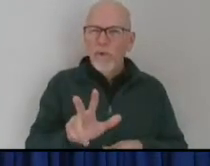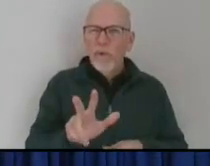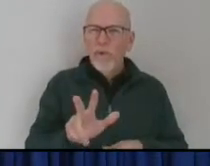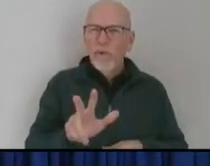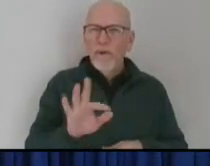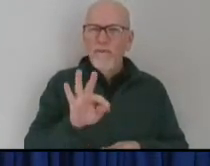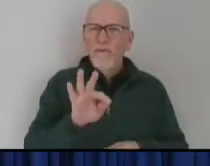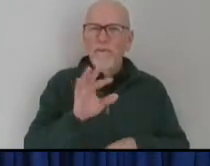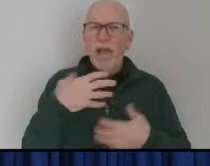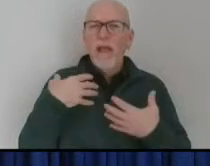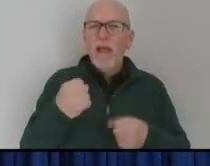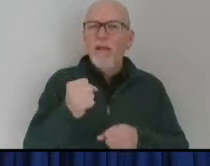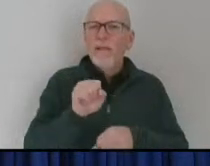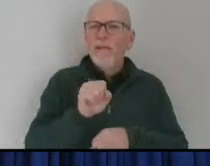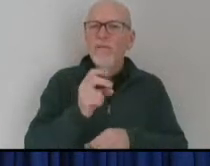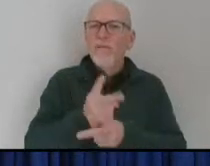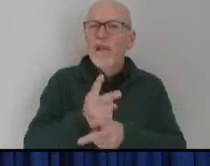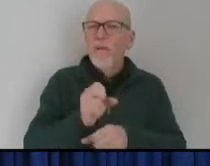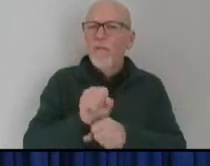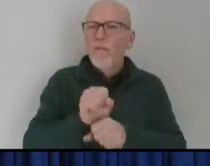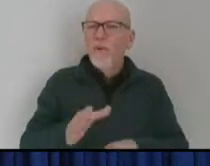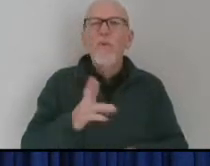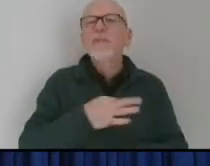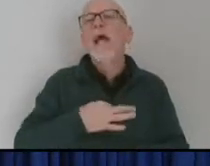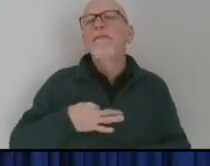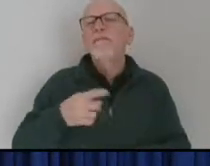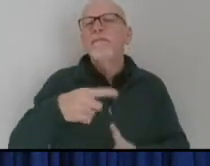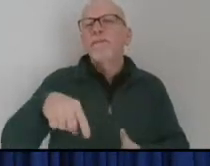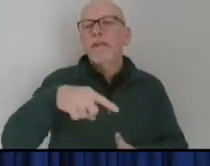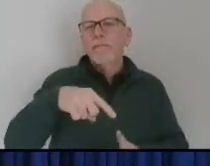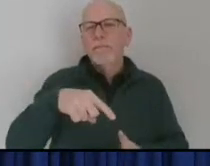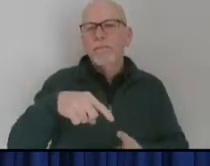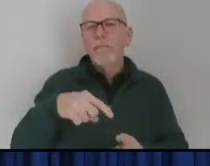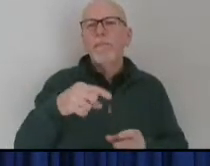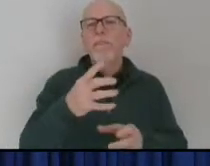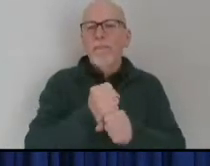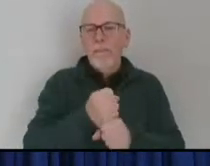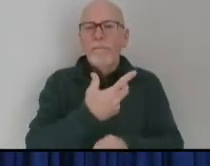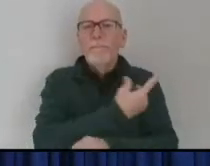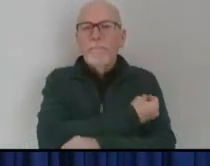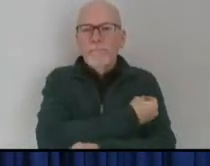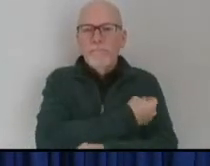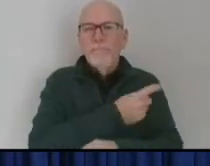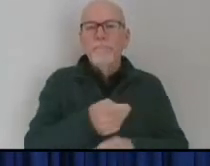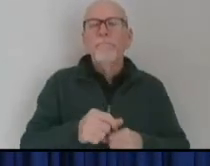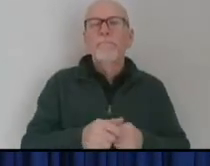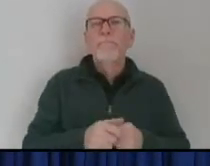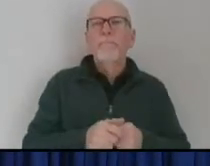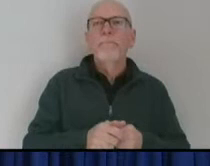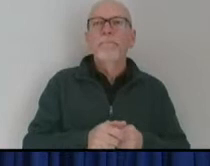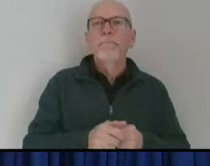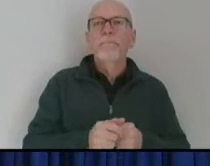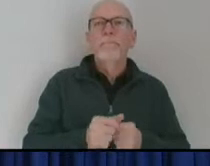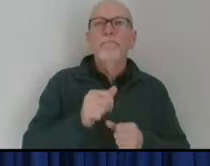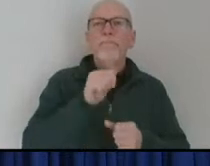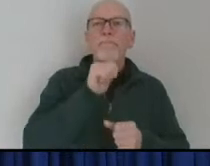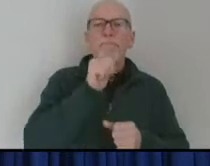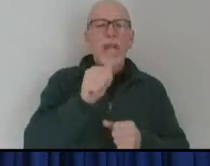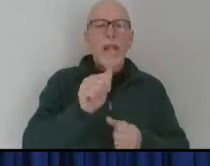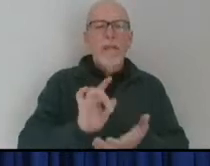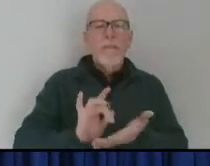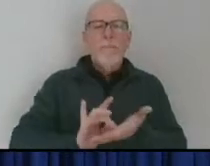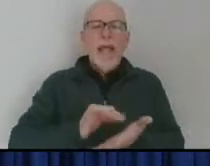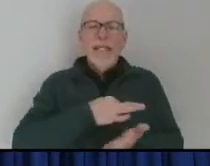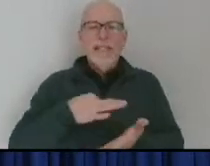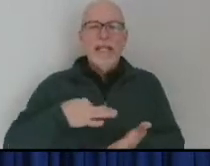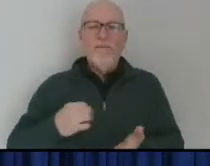healthcare workers or eligible staff members, let me say, have taken the vaccine. It's not so much the medical staff that is